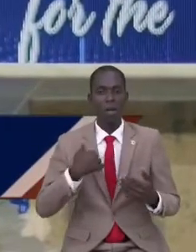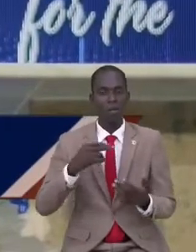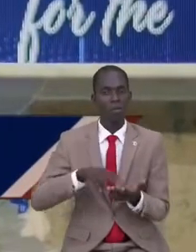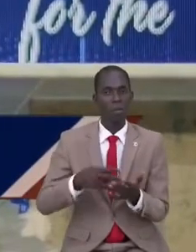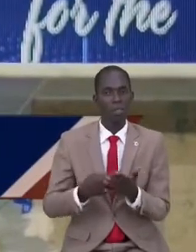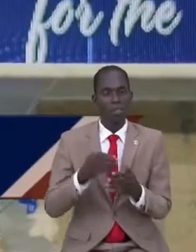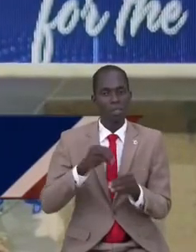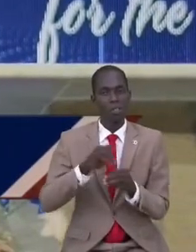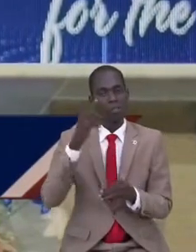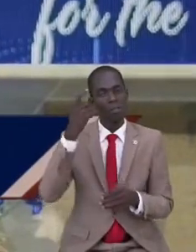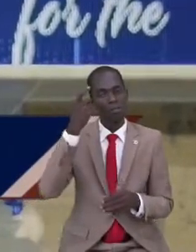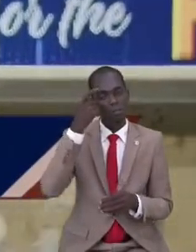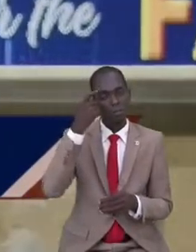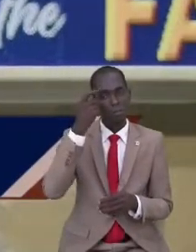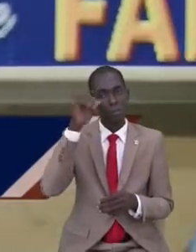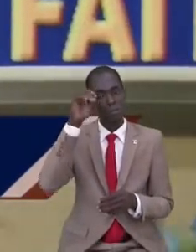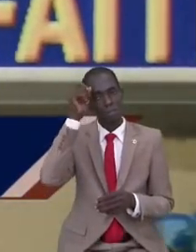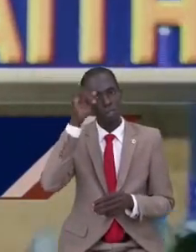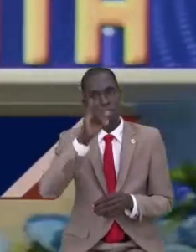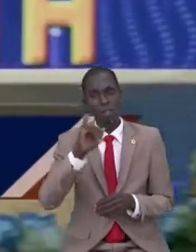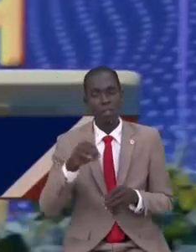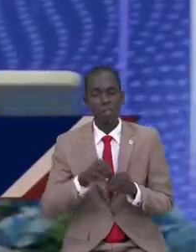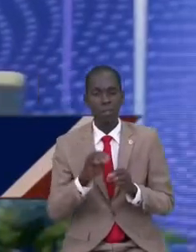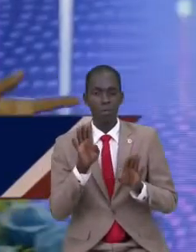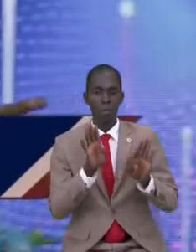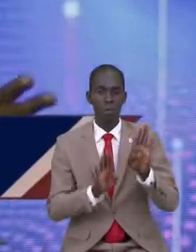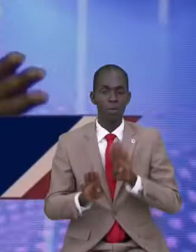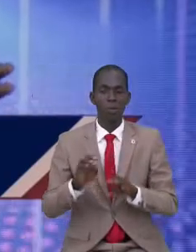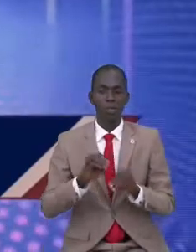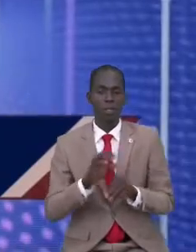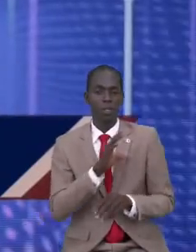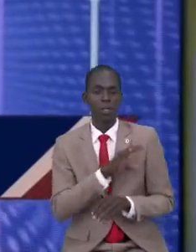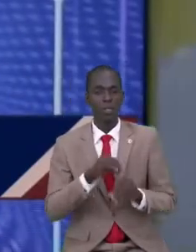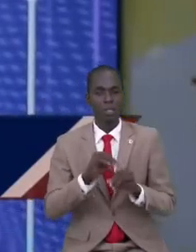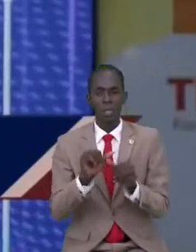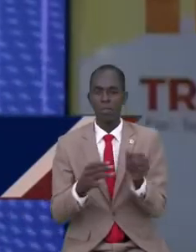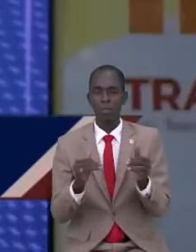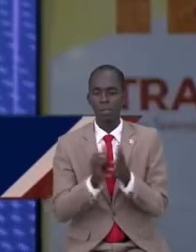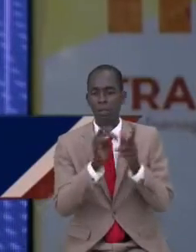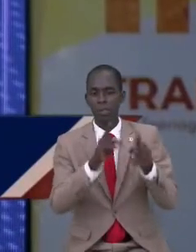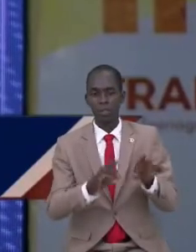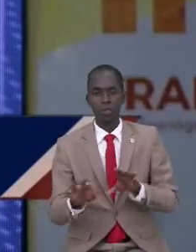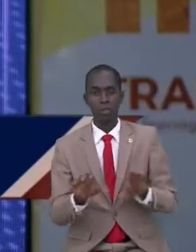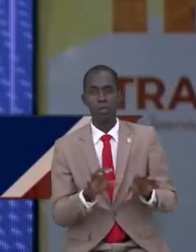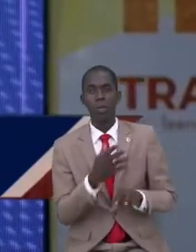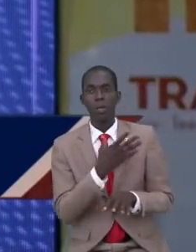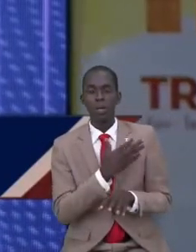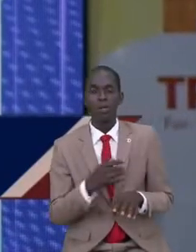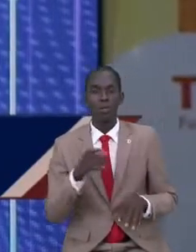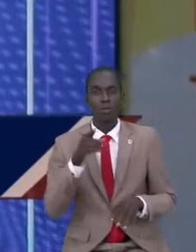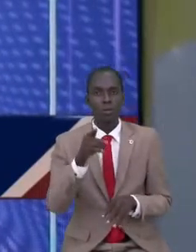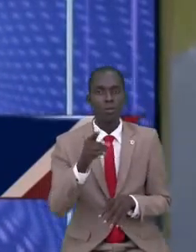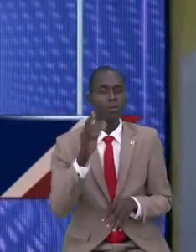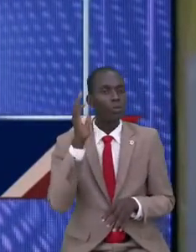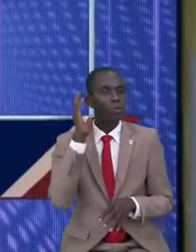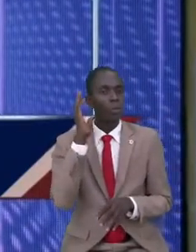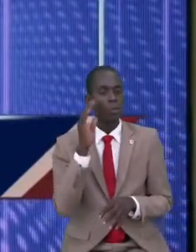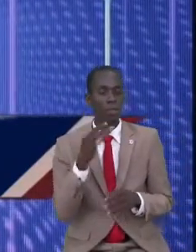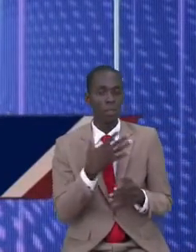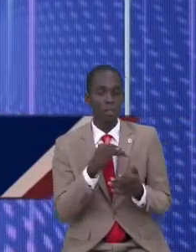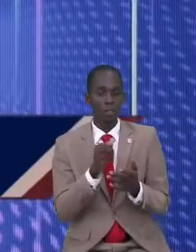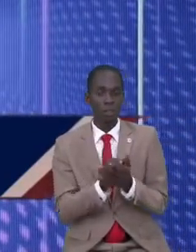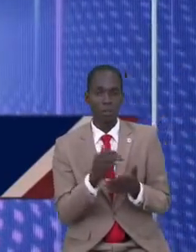perception, in his behavior, in his character, in everything he does, and you overtake him in a